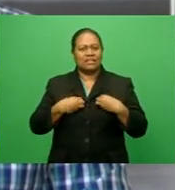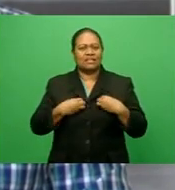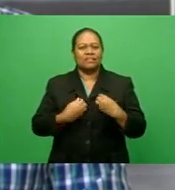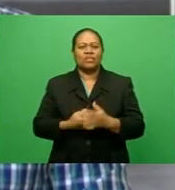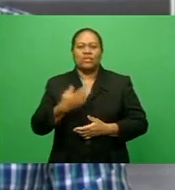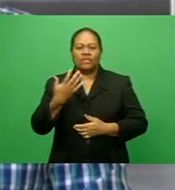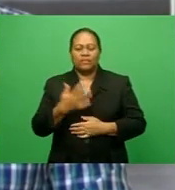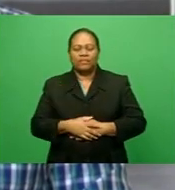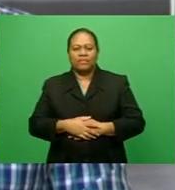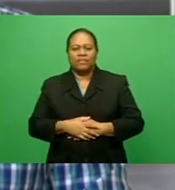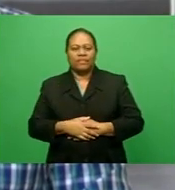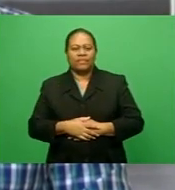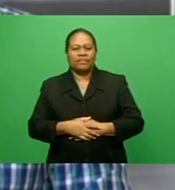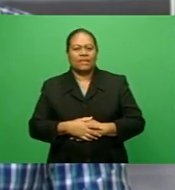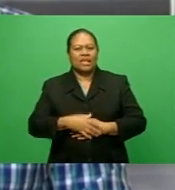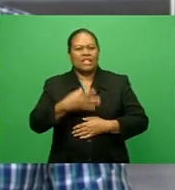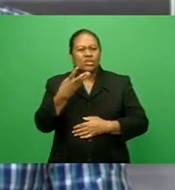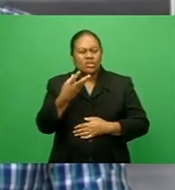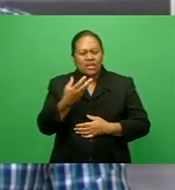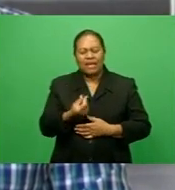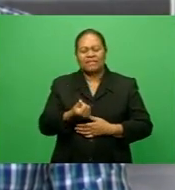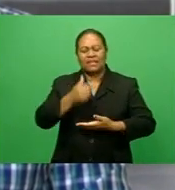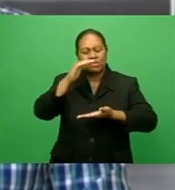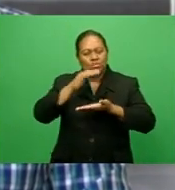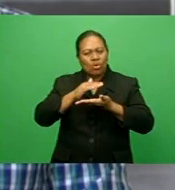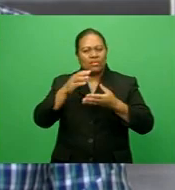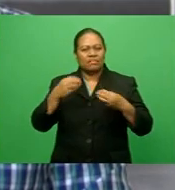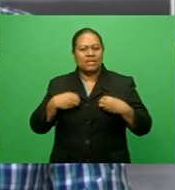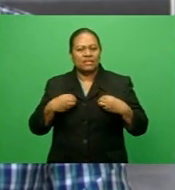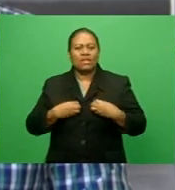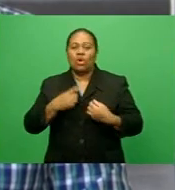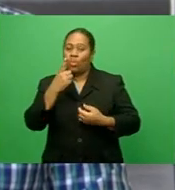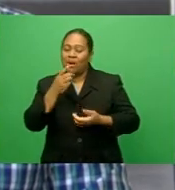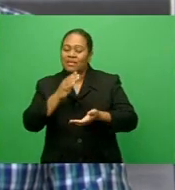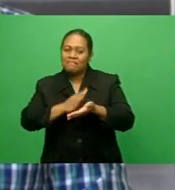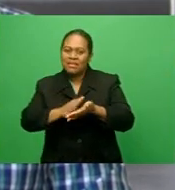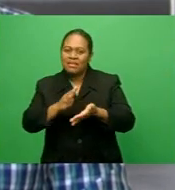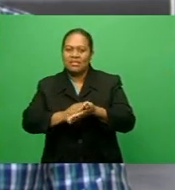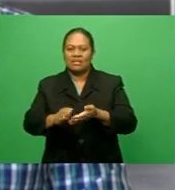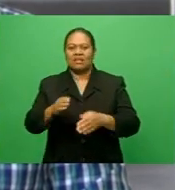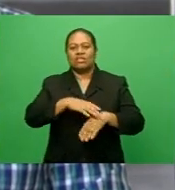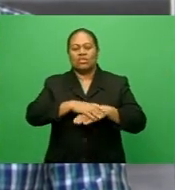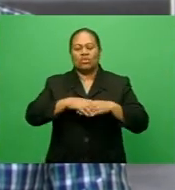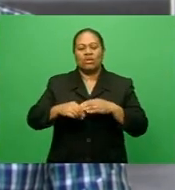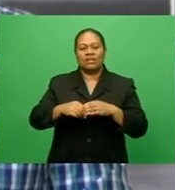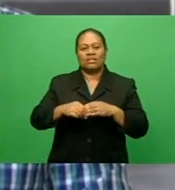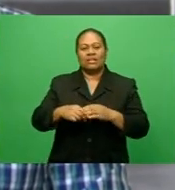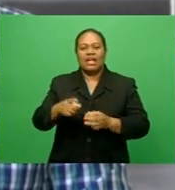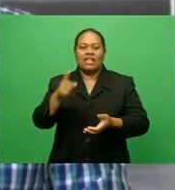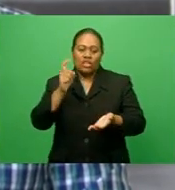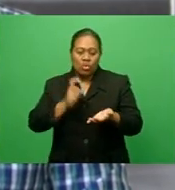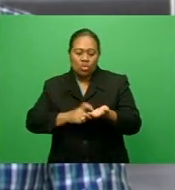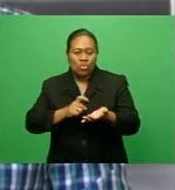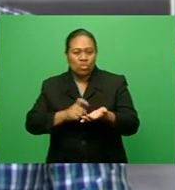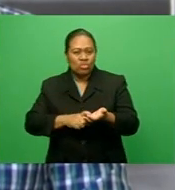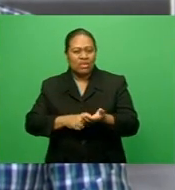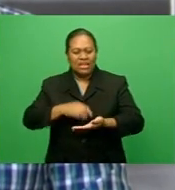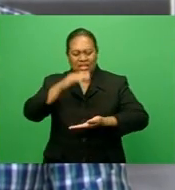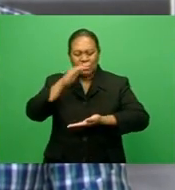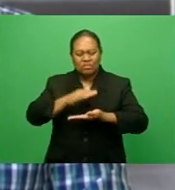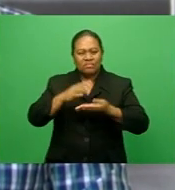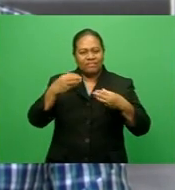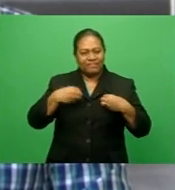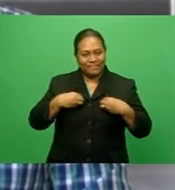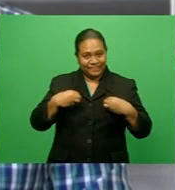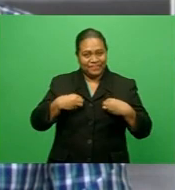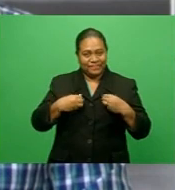$150,000. There is also small business scheme programs of $1 million as well as concessional loans to micro, small and medium